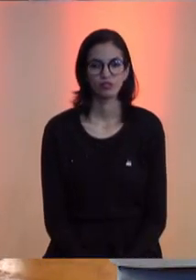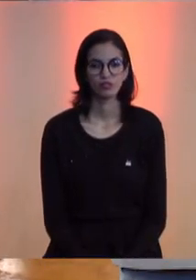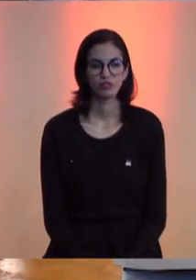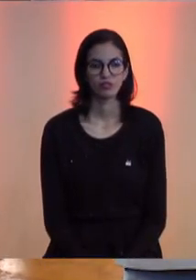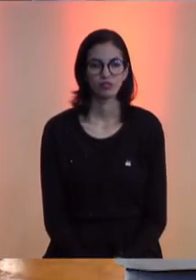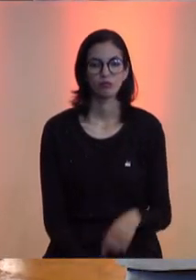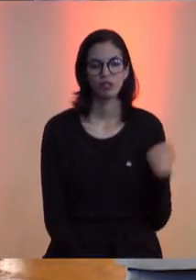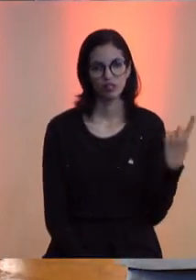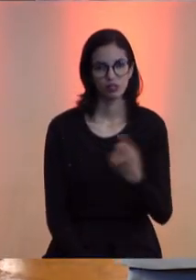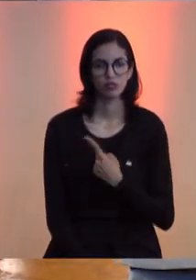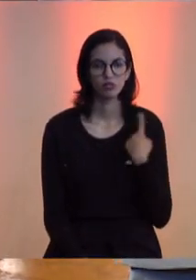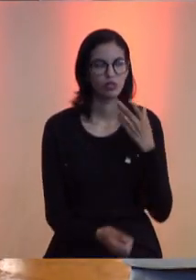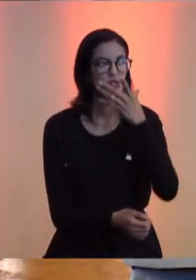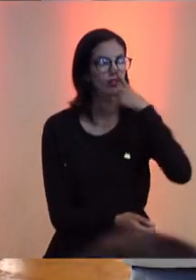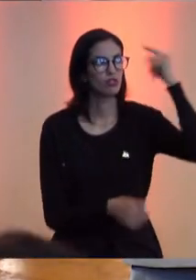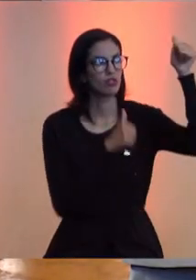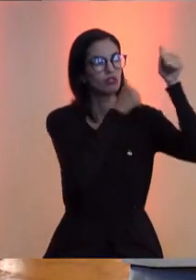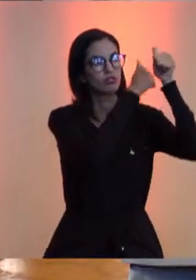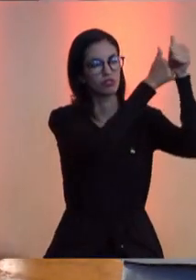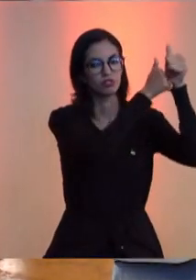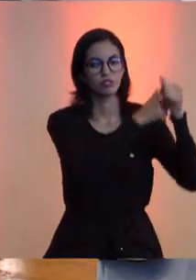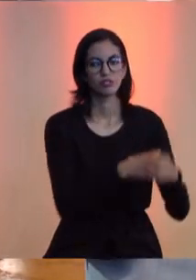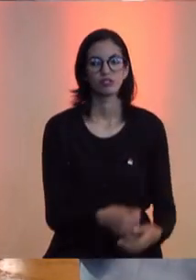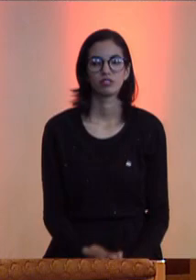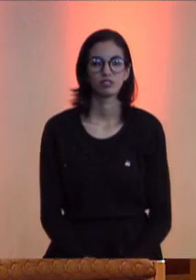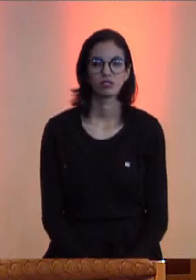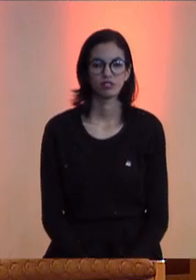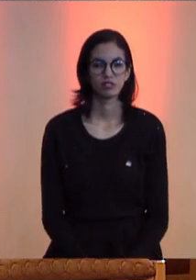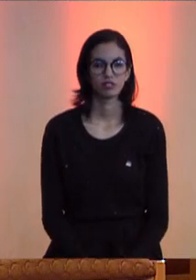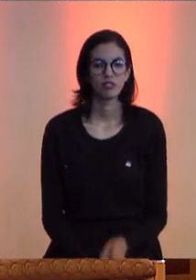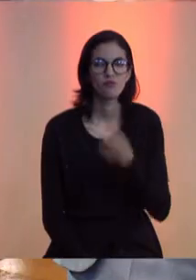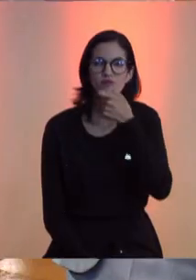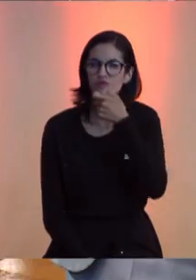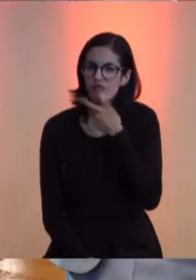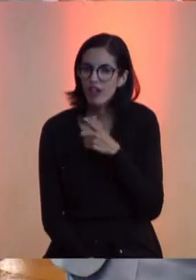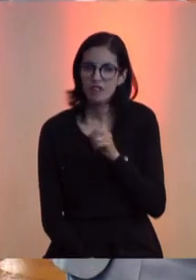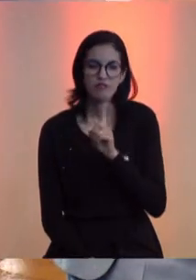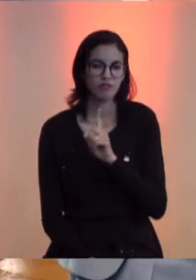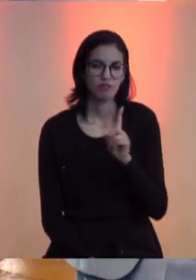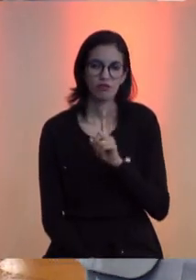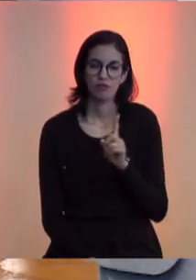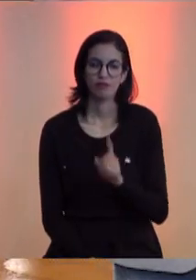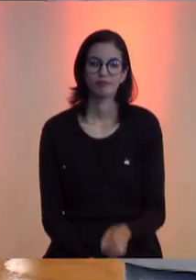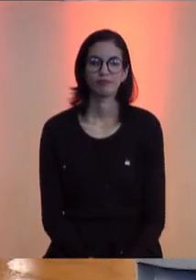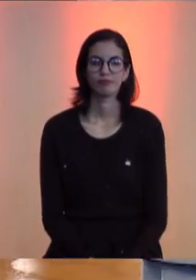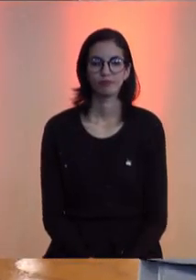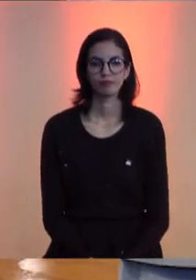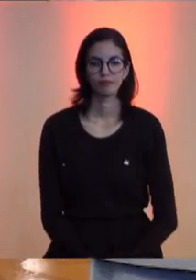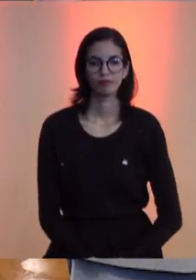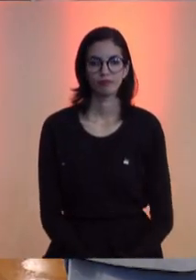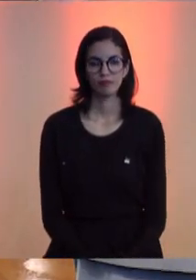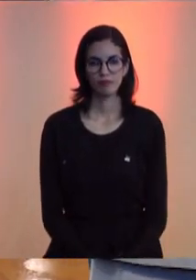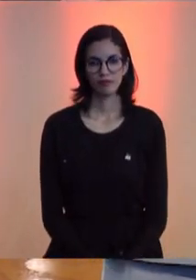cristiano, won't be easy all the time, no young será people. Fácil todo el tiempo, jóvenes. But don't